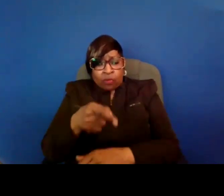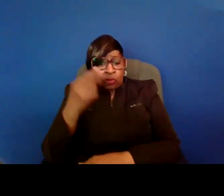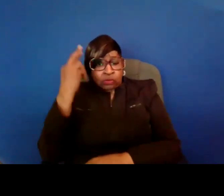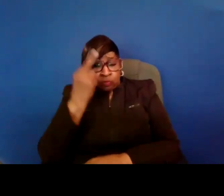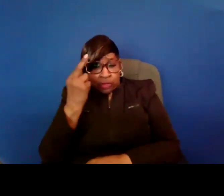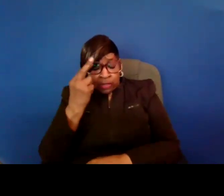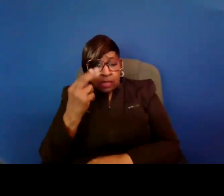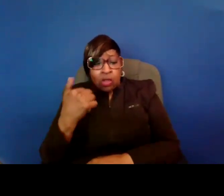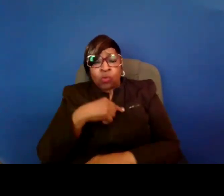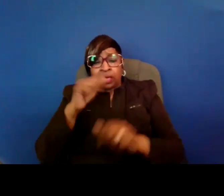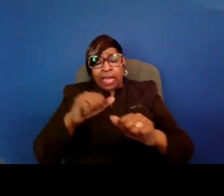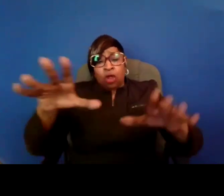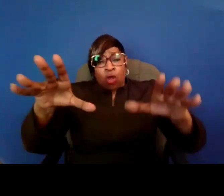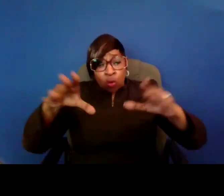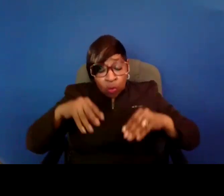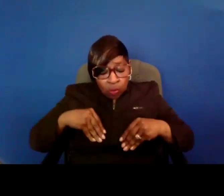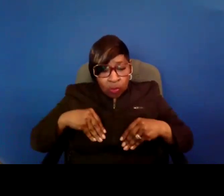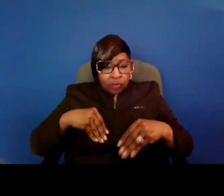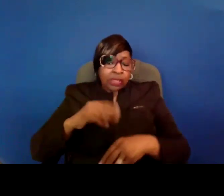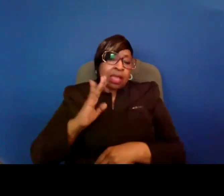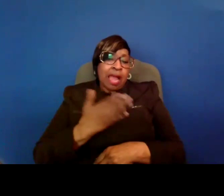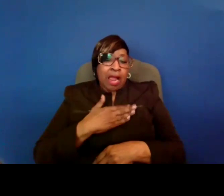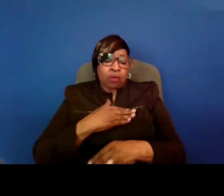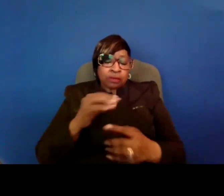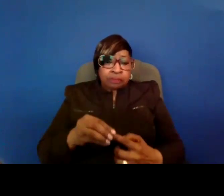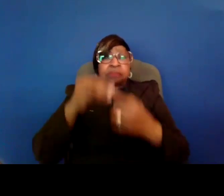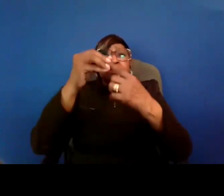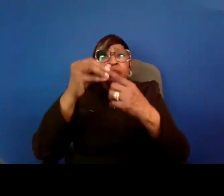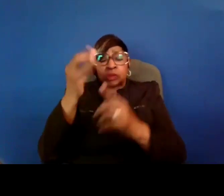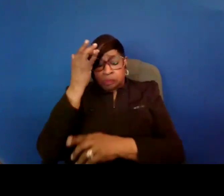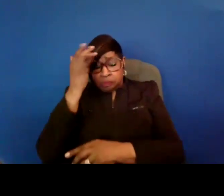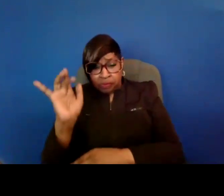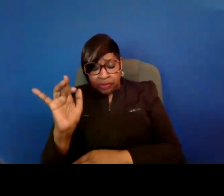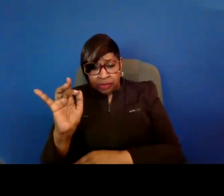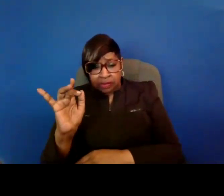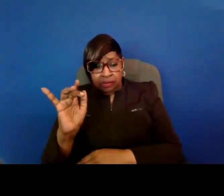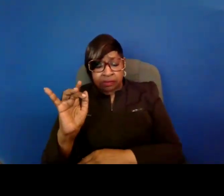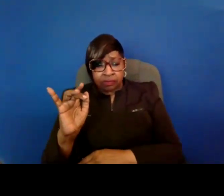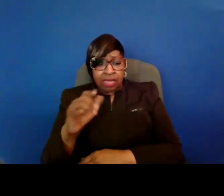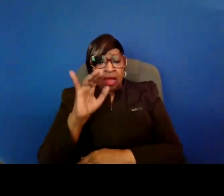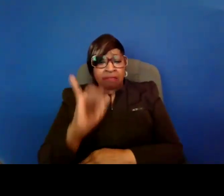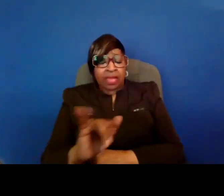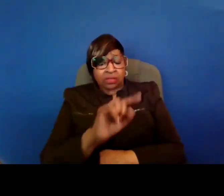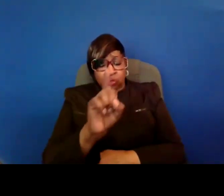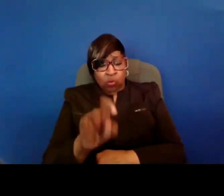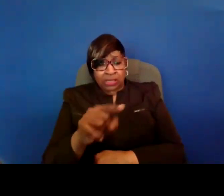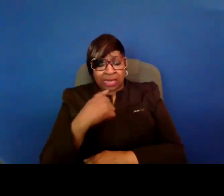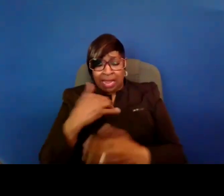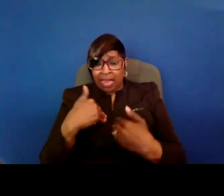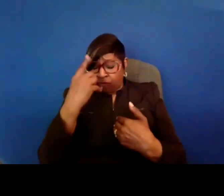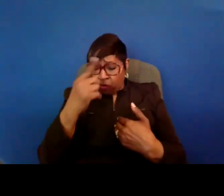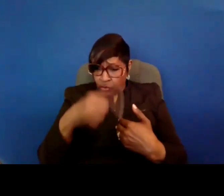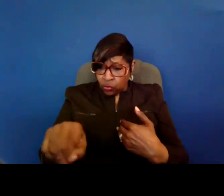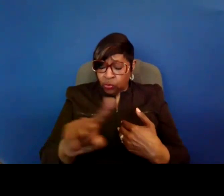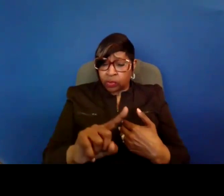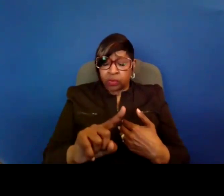and claim our unique brilliance, right? And so that's a question that I have for you is,